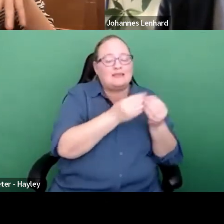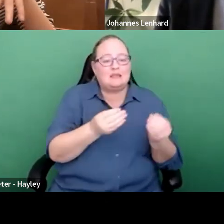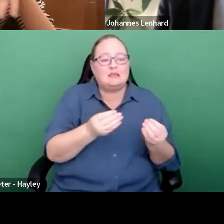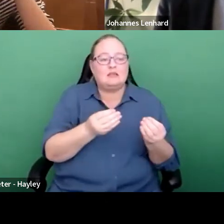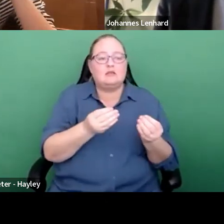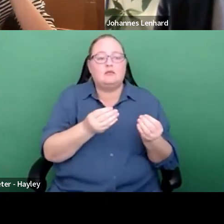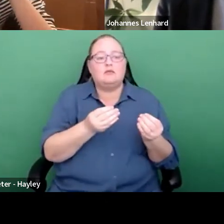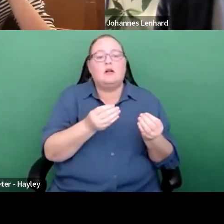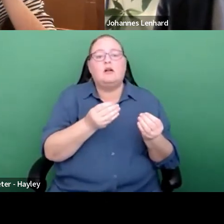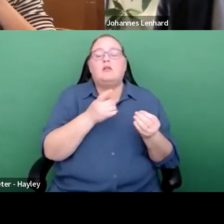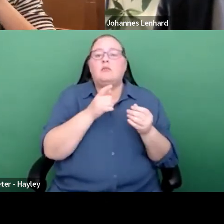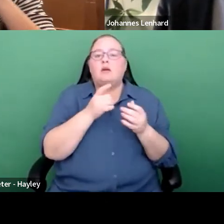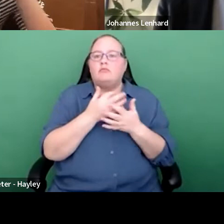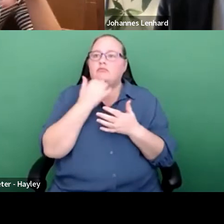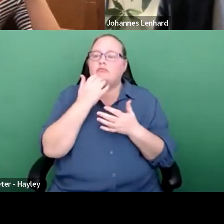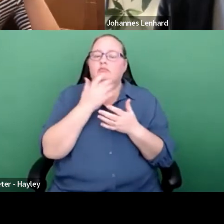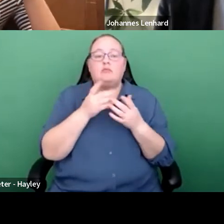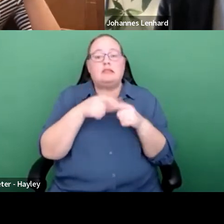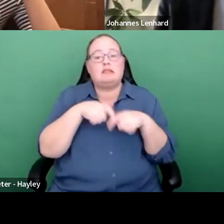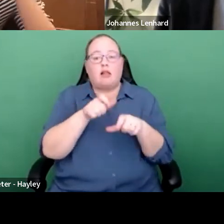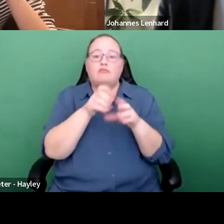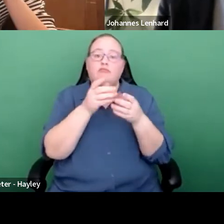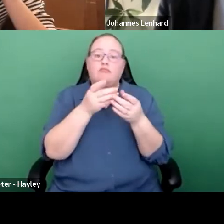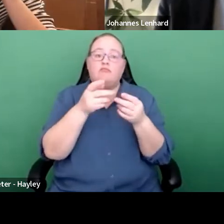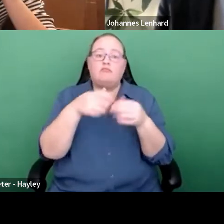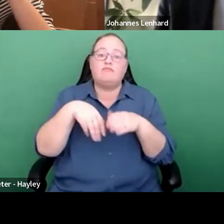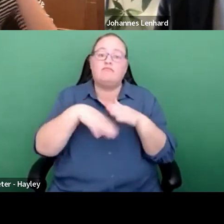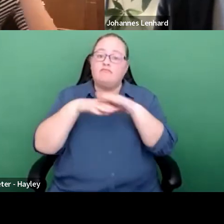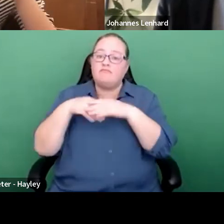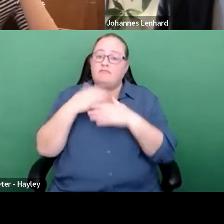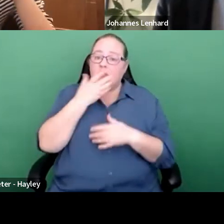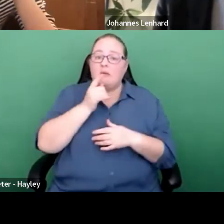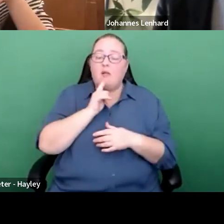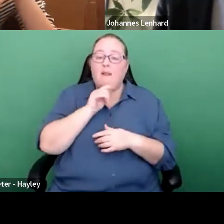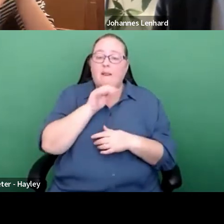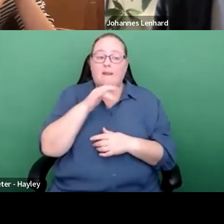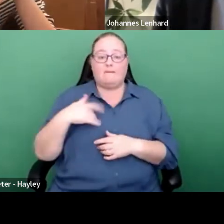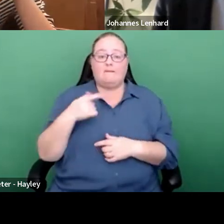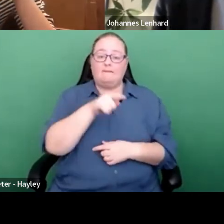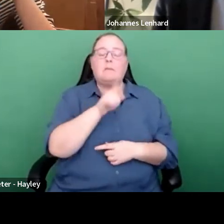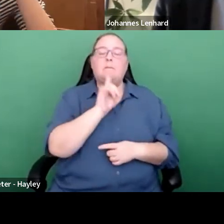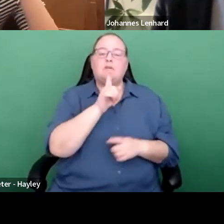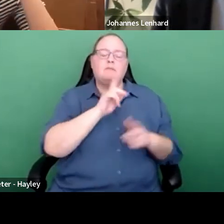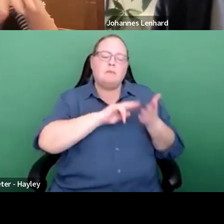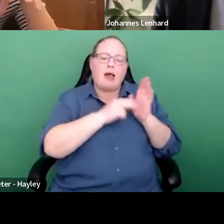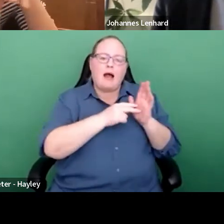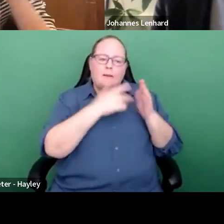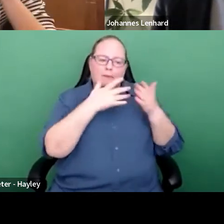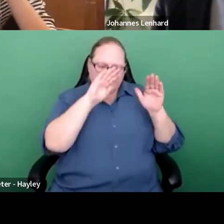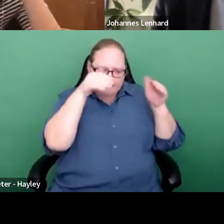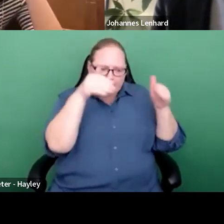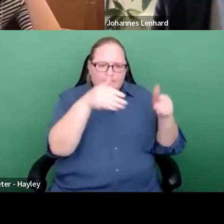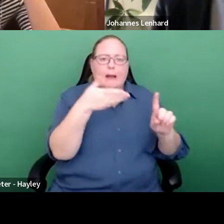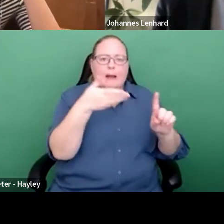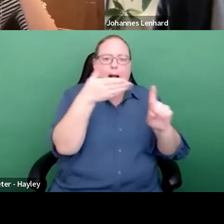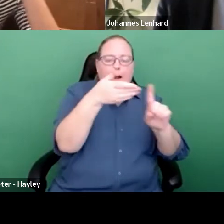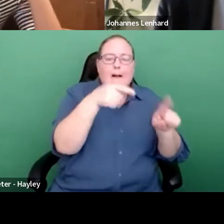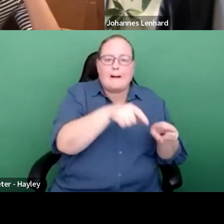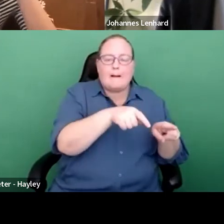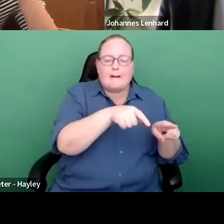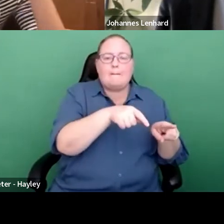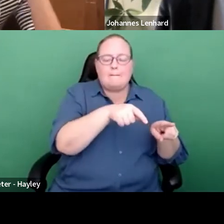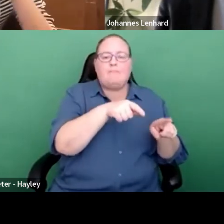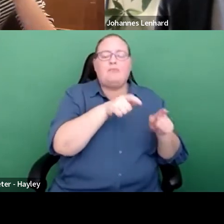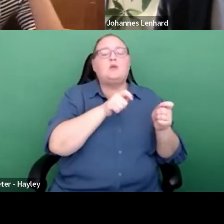planning permission bill that sought to demolish this estate and turn it into mixed rent housing development. My fieldwork thus unfolded against